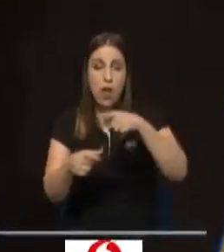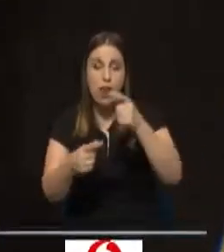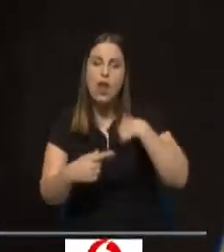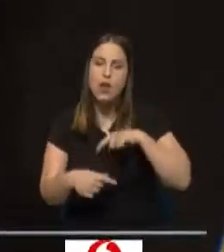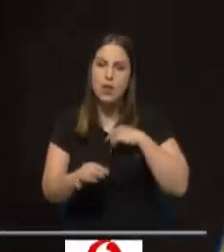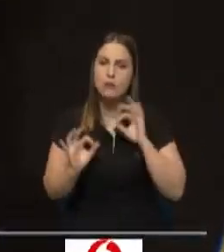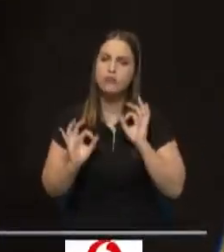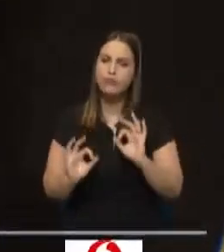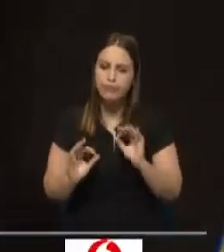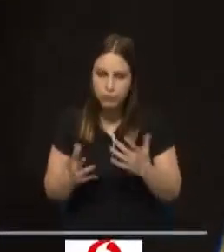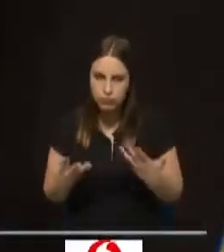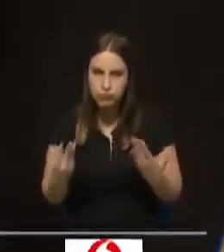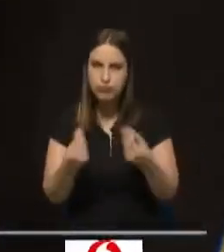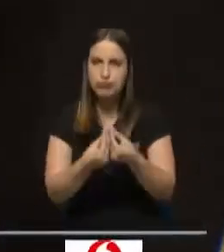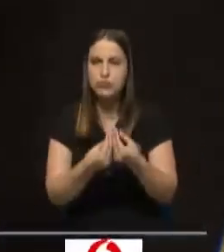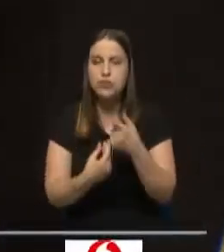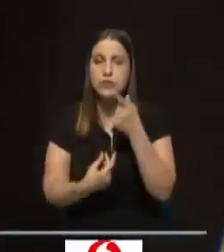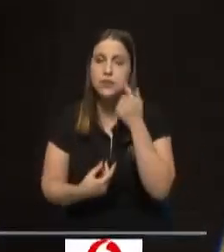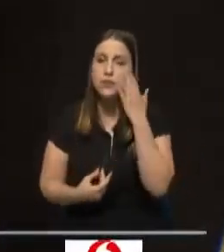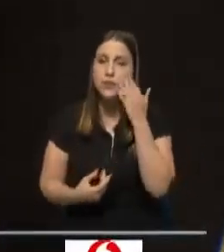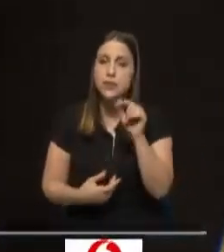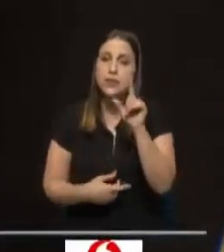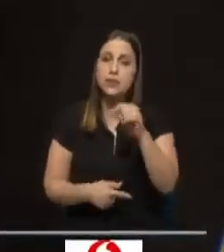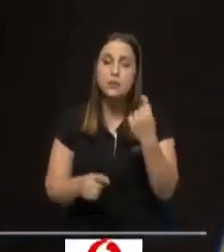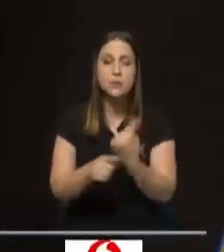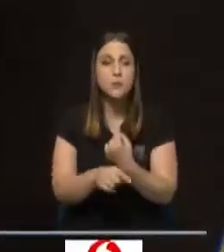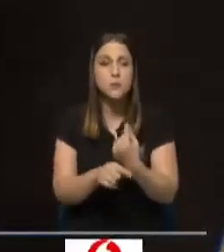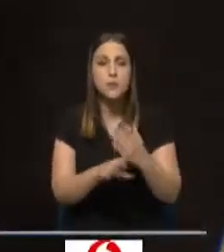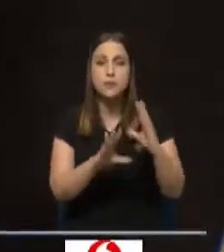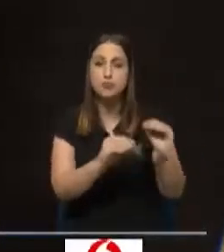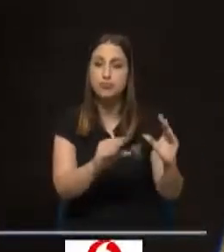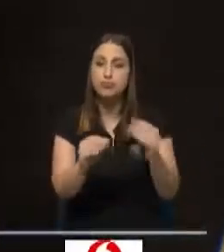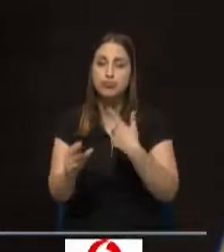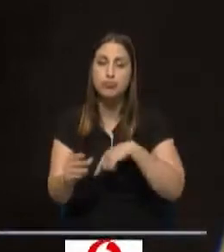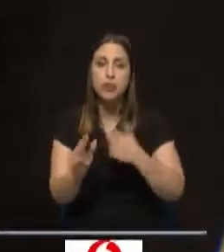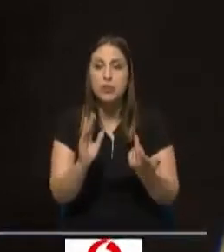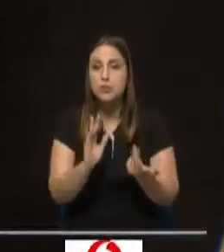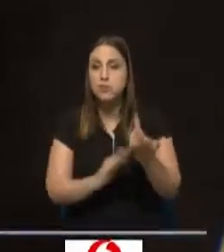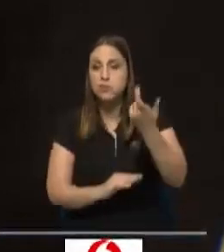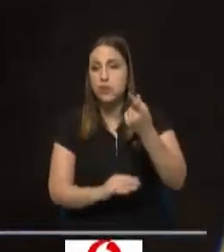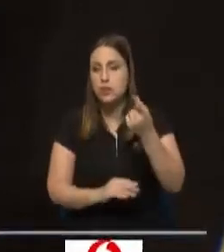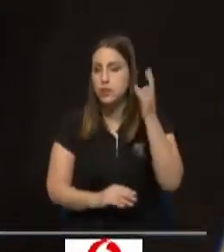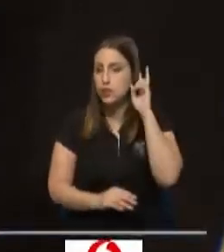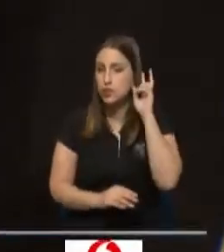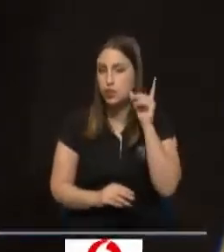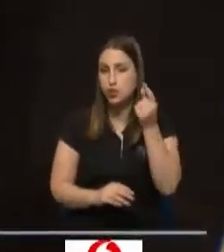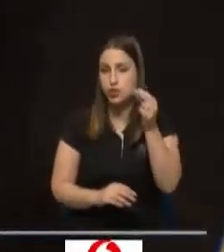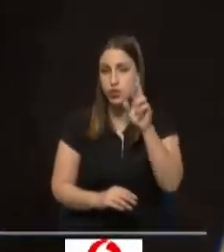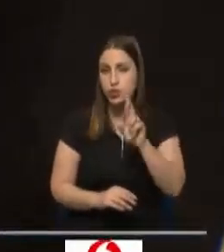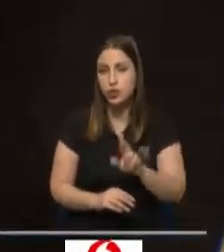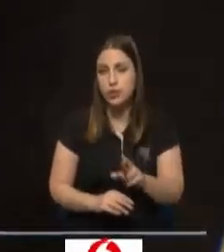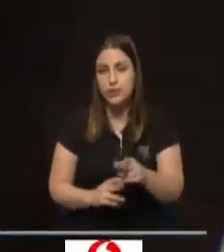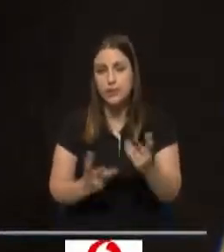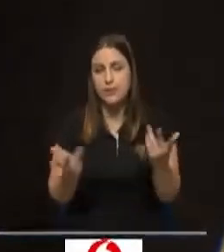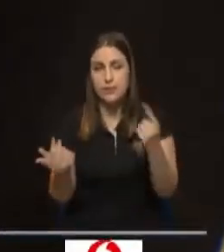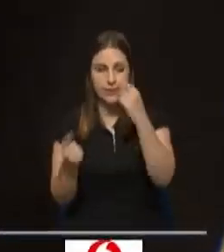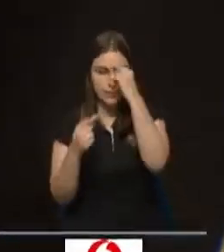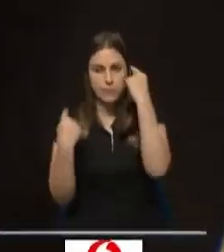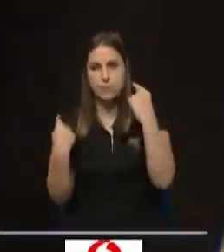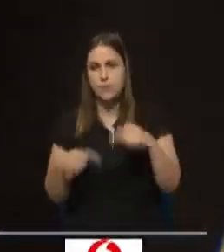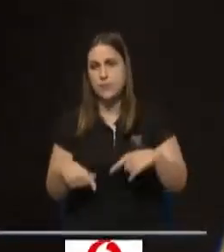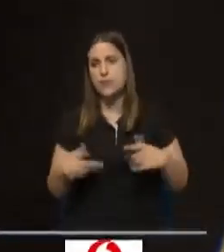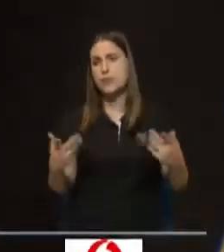to exist. And we are particularly exposed to productive factors that have been suffering higher